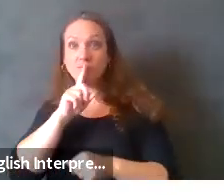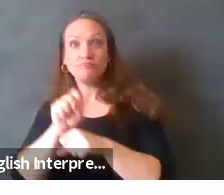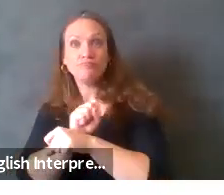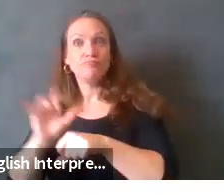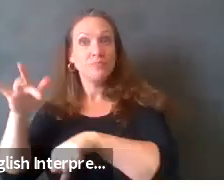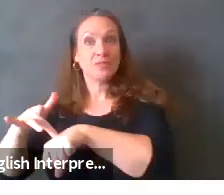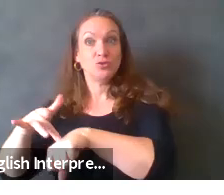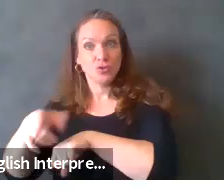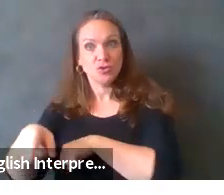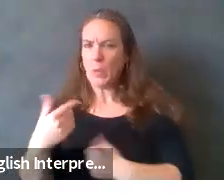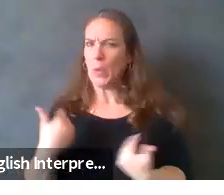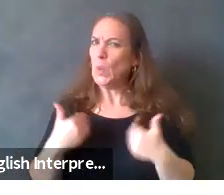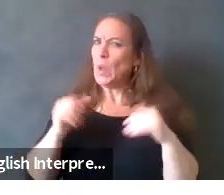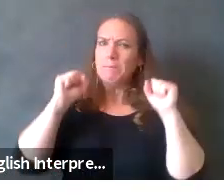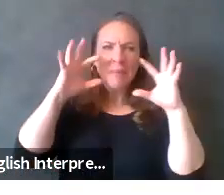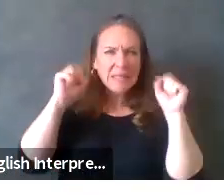response.